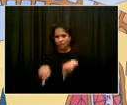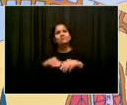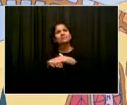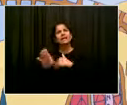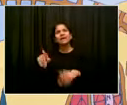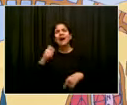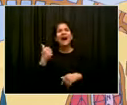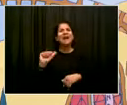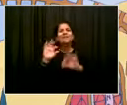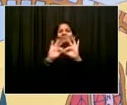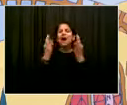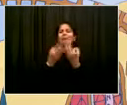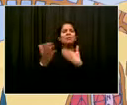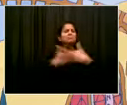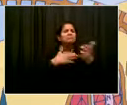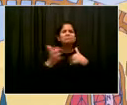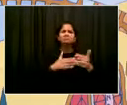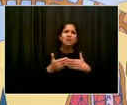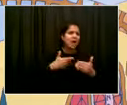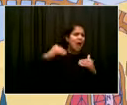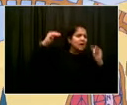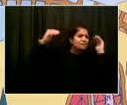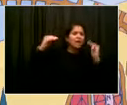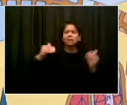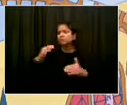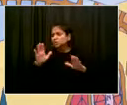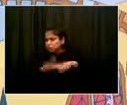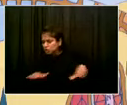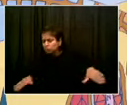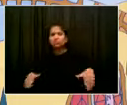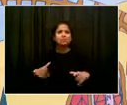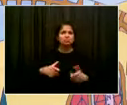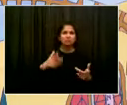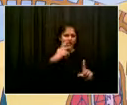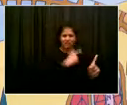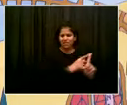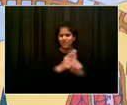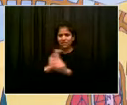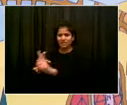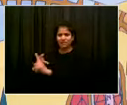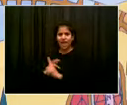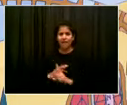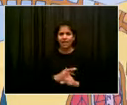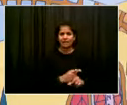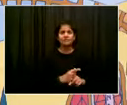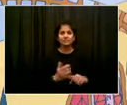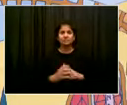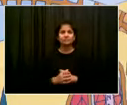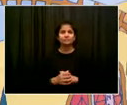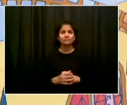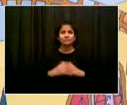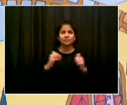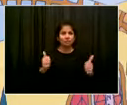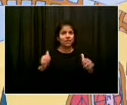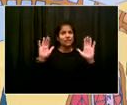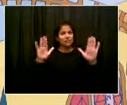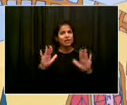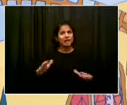It's a great way to stay safe. Please, everyone, if you haven't done it yet, this is a great way to protect your family. I want you to hear from someone who